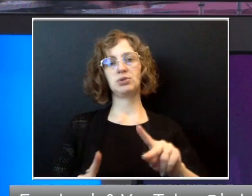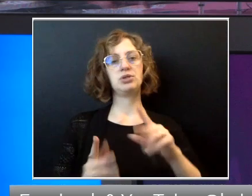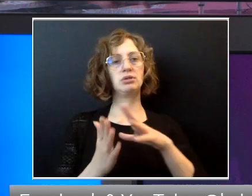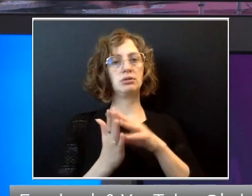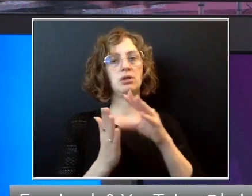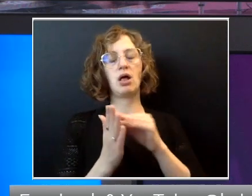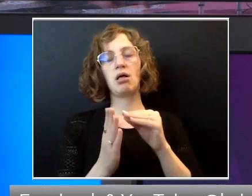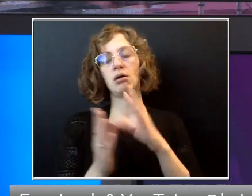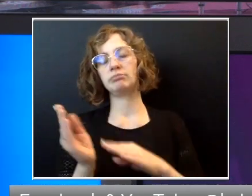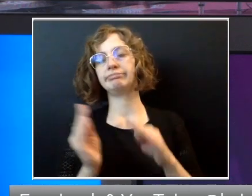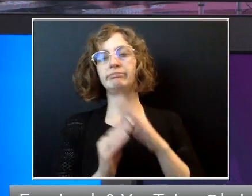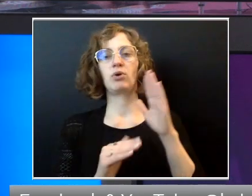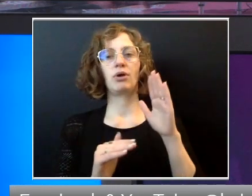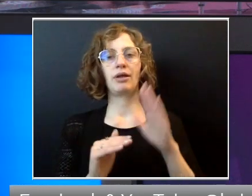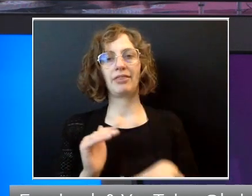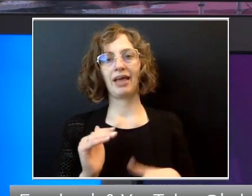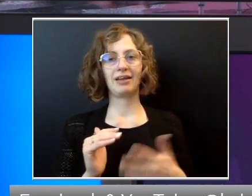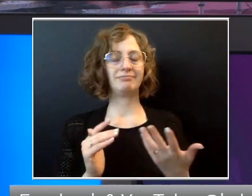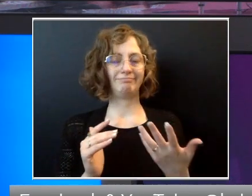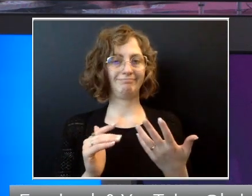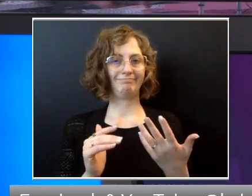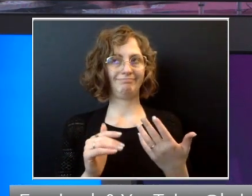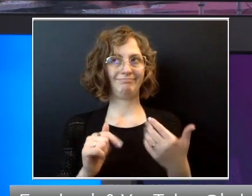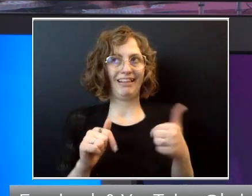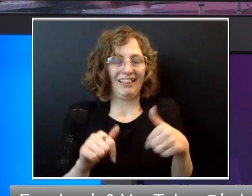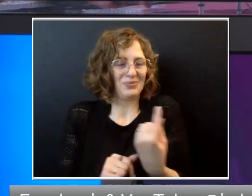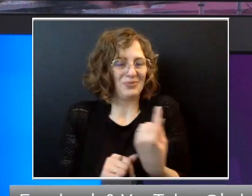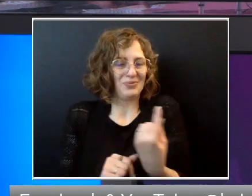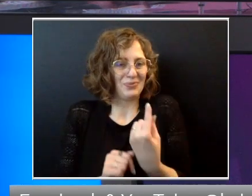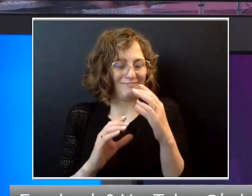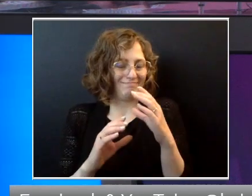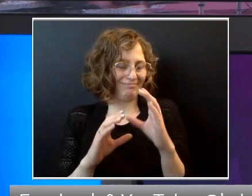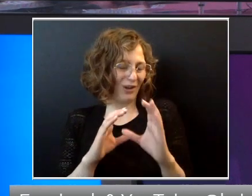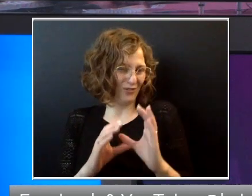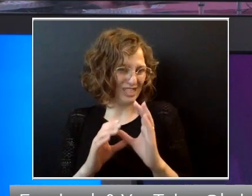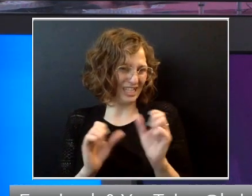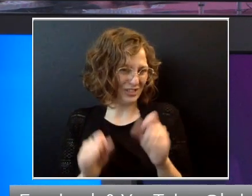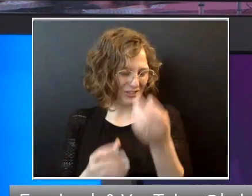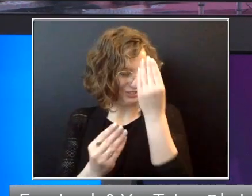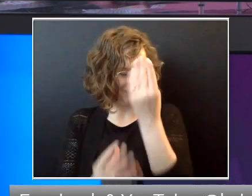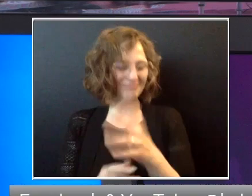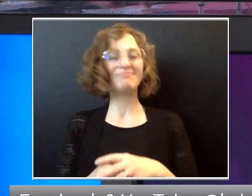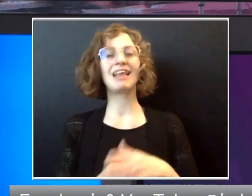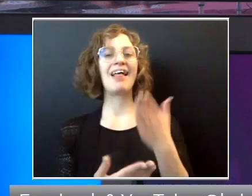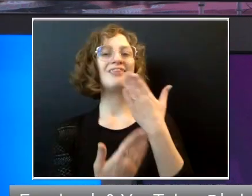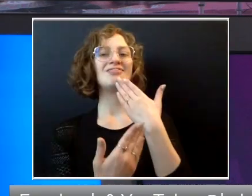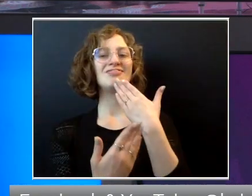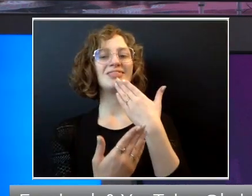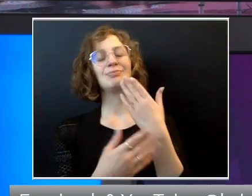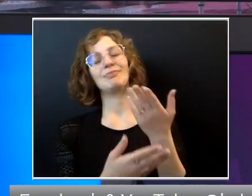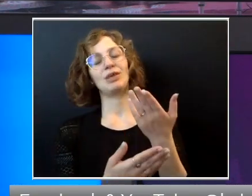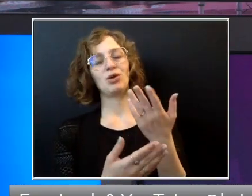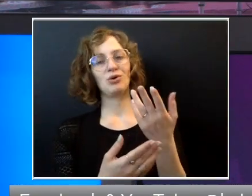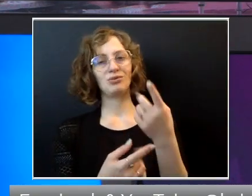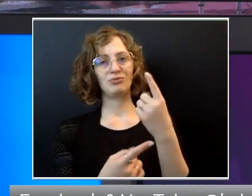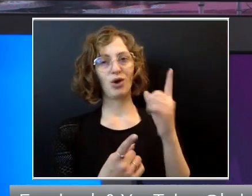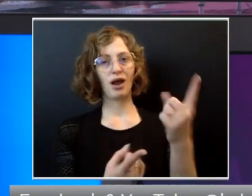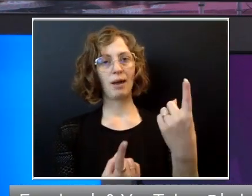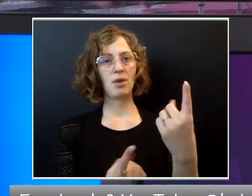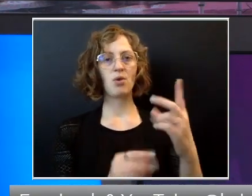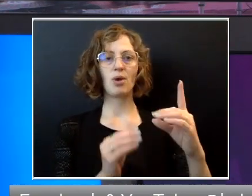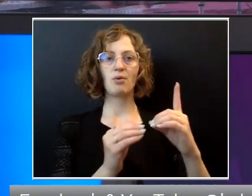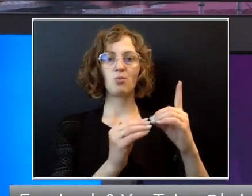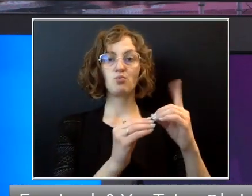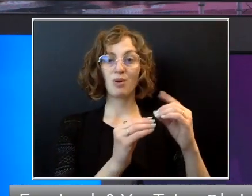and expand this conversation. So thank you both for being here, but we got one more thing that we got to take care of for you, because we love to show